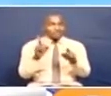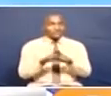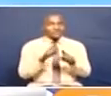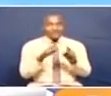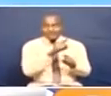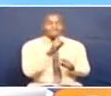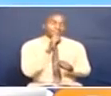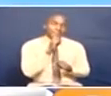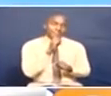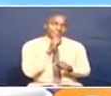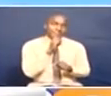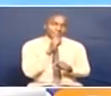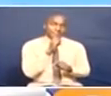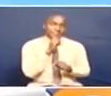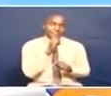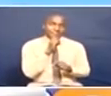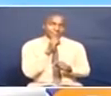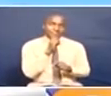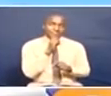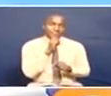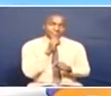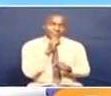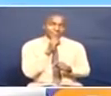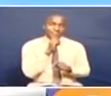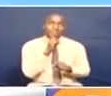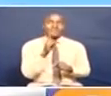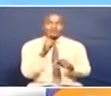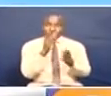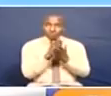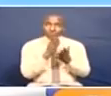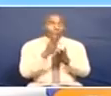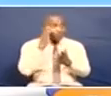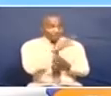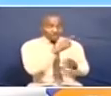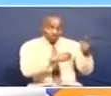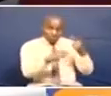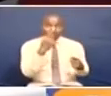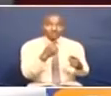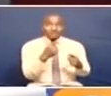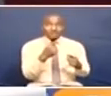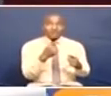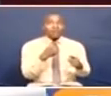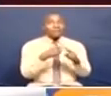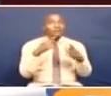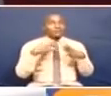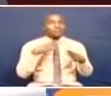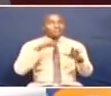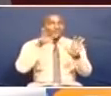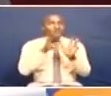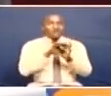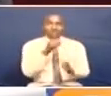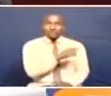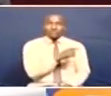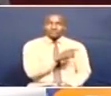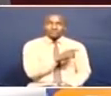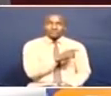Mingi is encumbered. You know, despite the fact that we know he has won, that majority of the people in Makueni voted for you, I